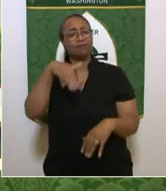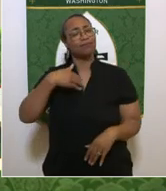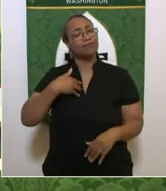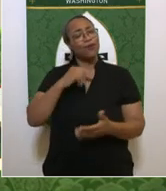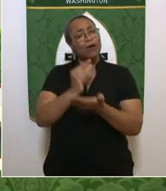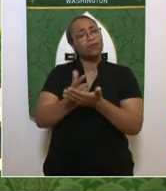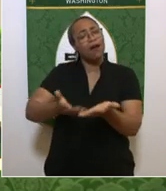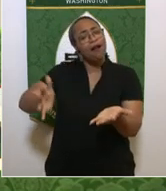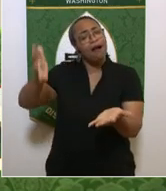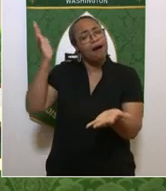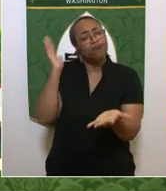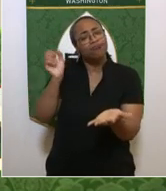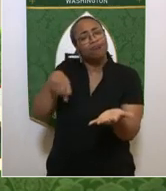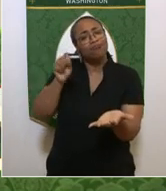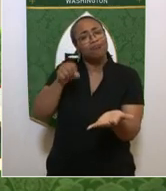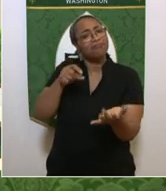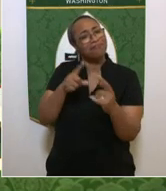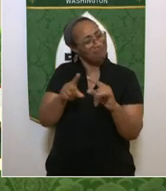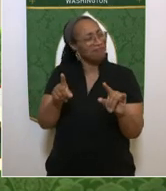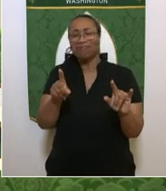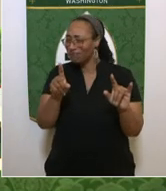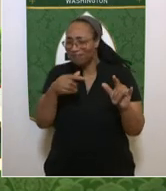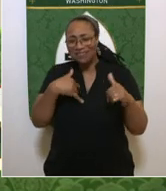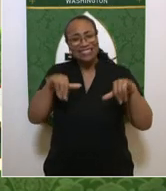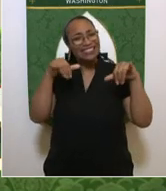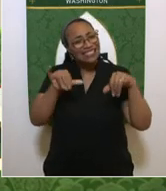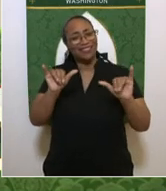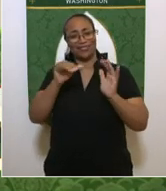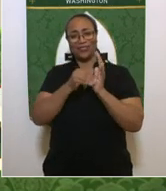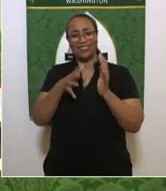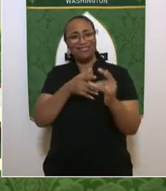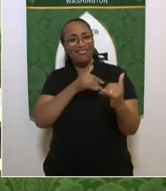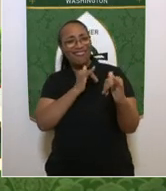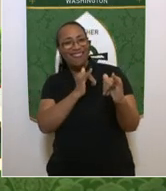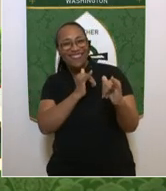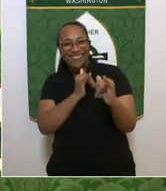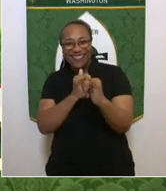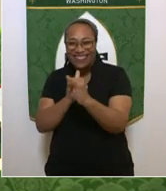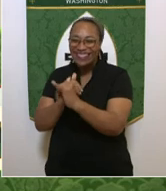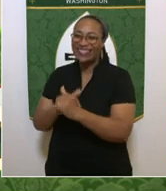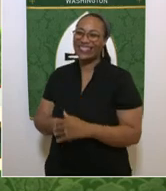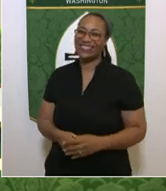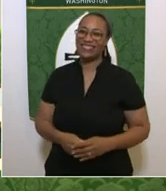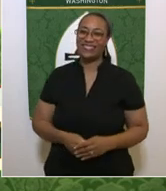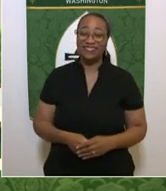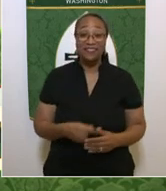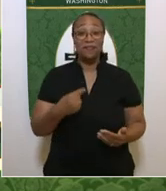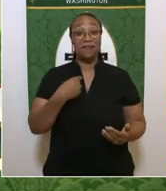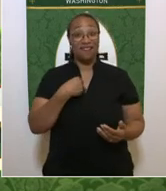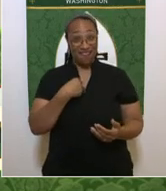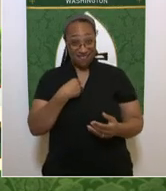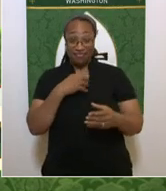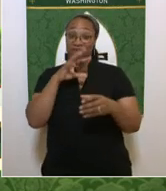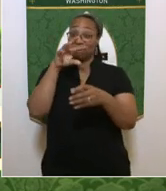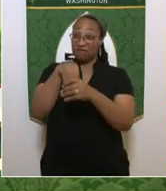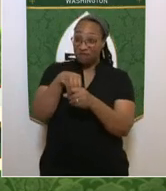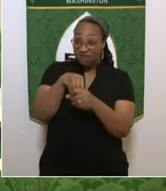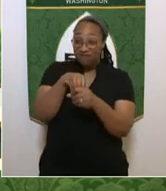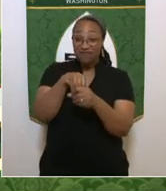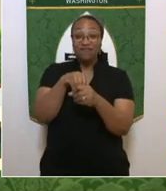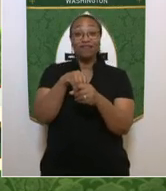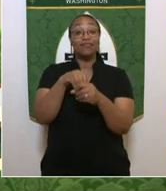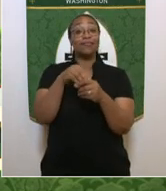So I have been in elected office for a little over 15 years. I've been in